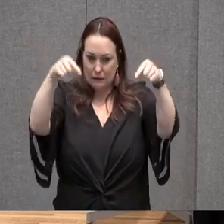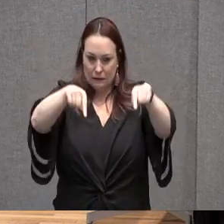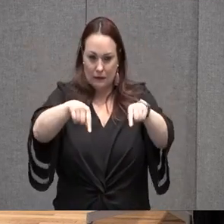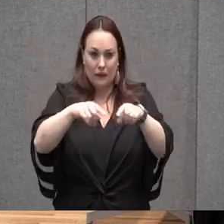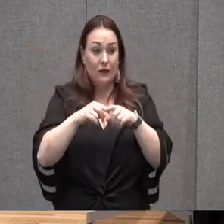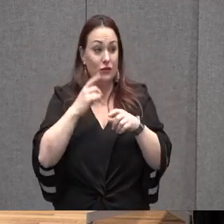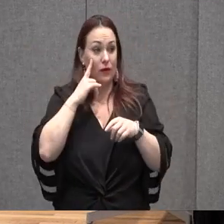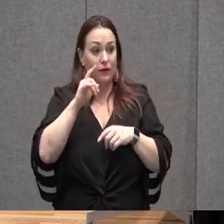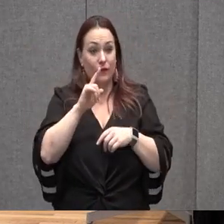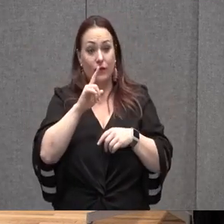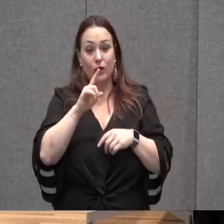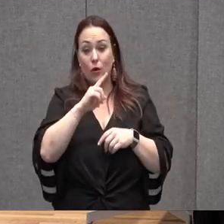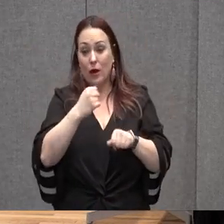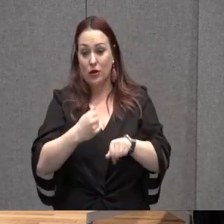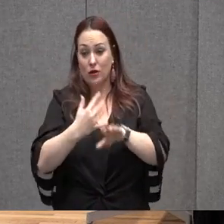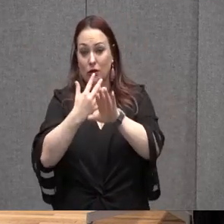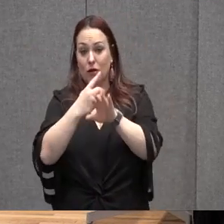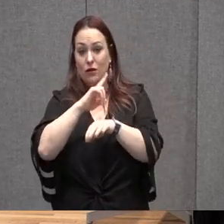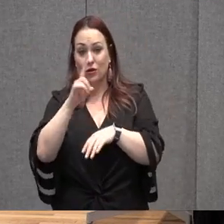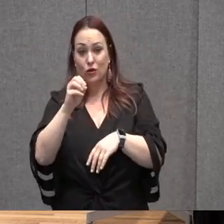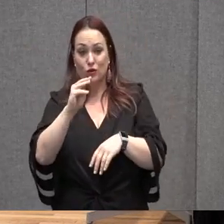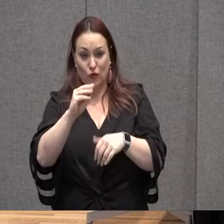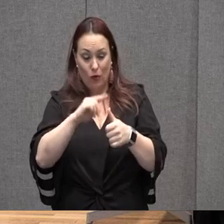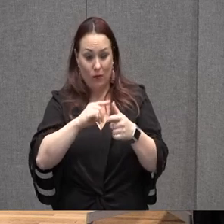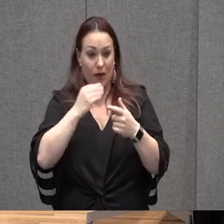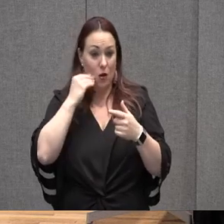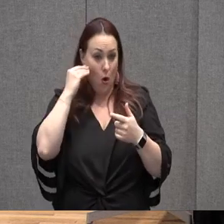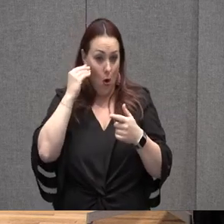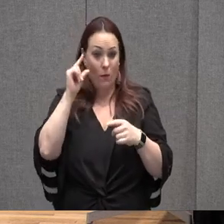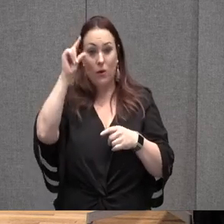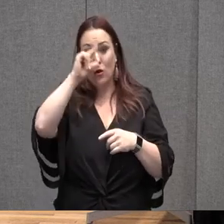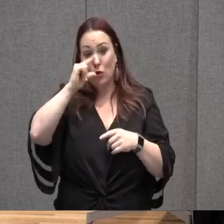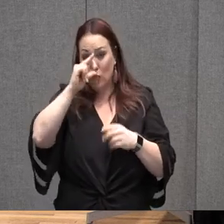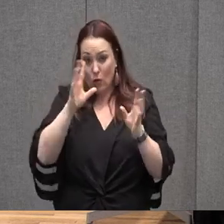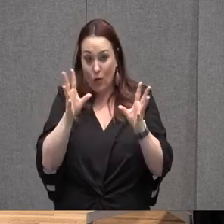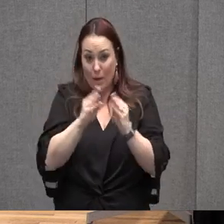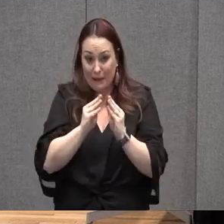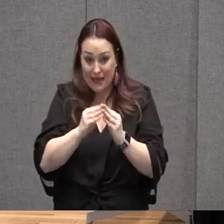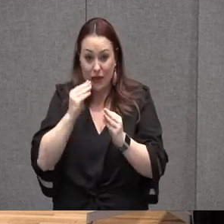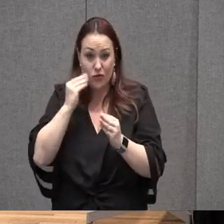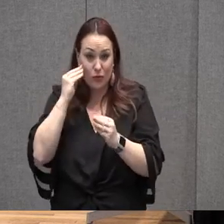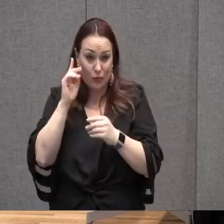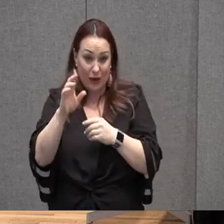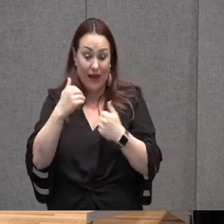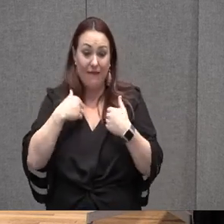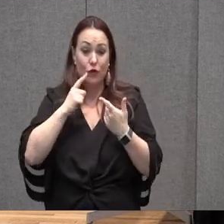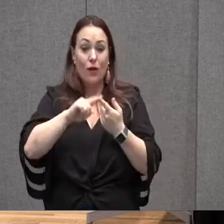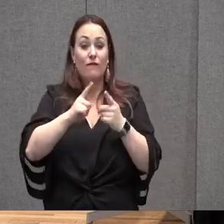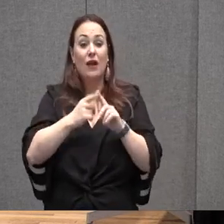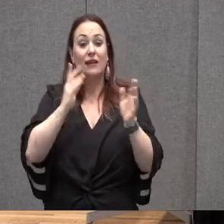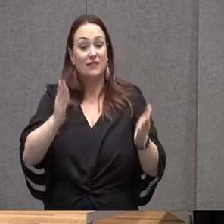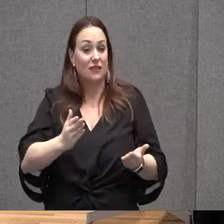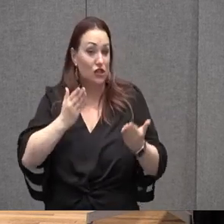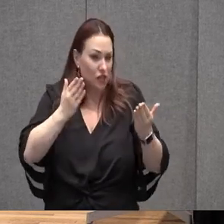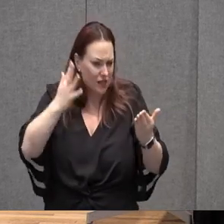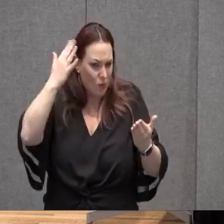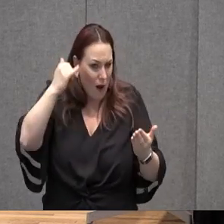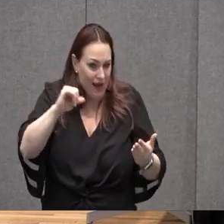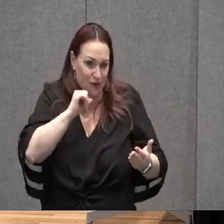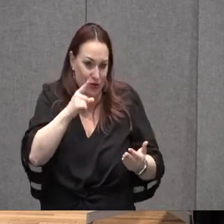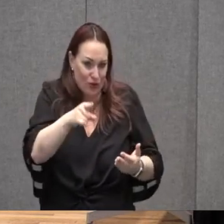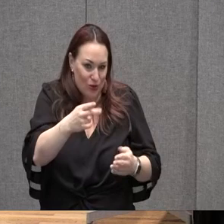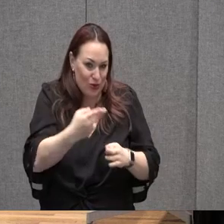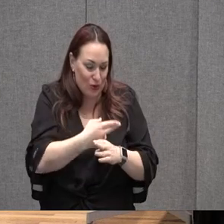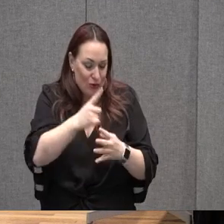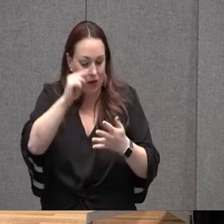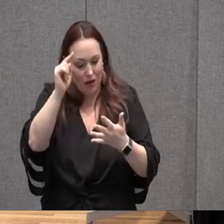So if you're Zooming at home or doing Google Meets at home, you can have your friends suggest, oh, well, why don't you go